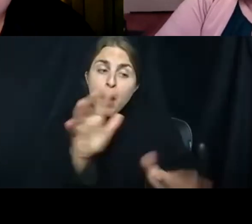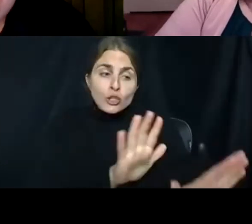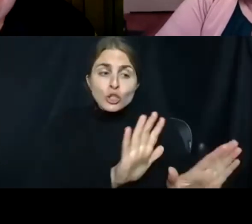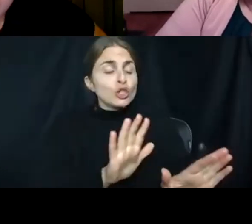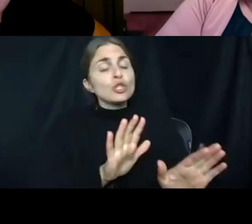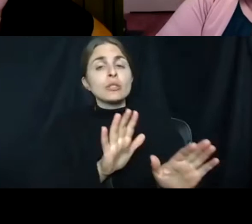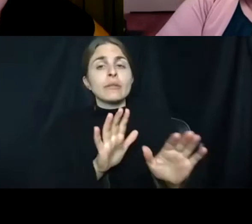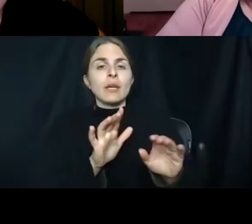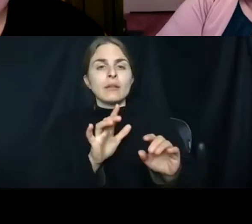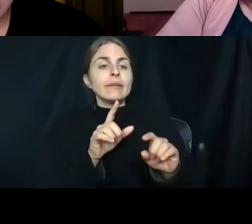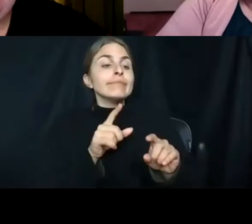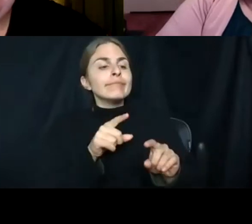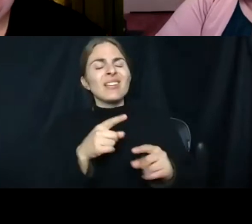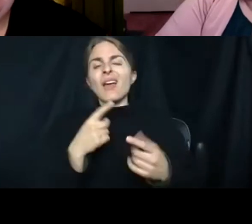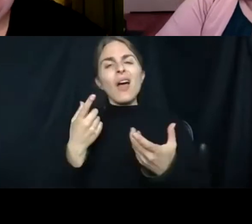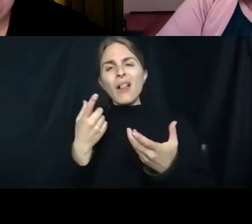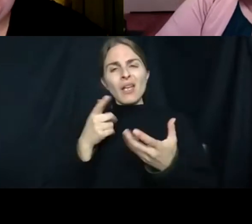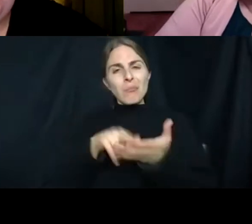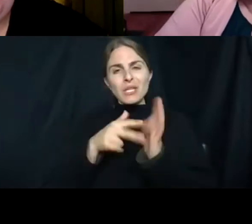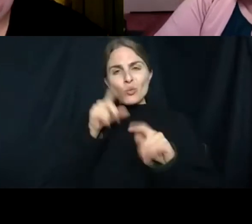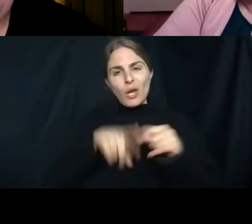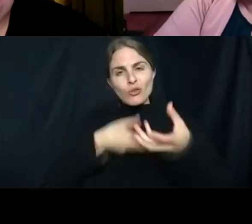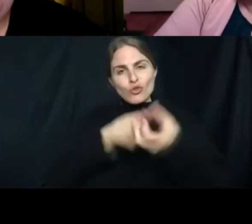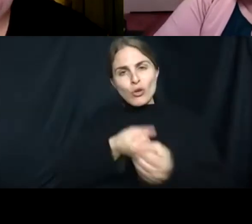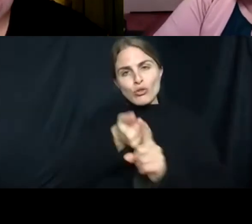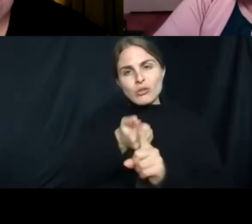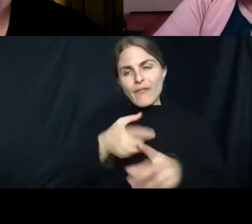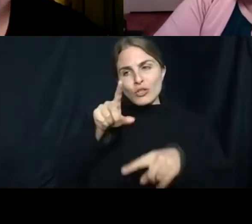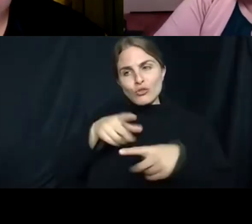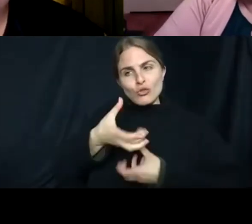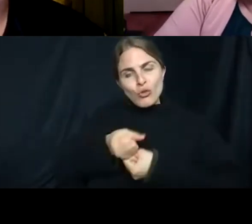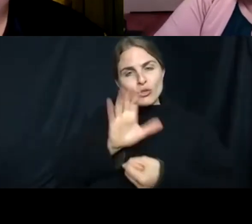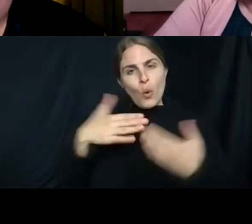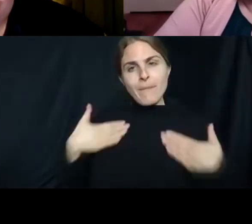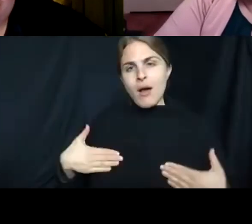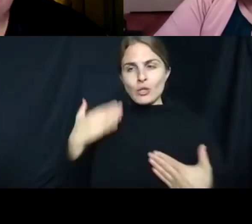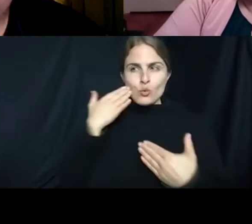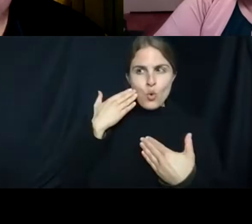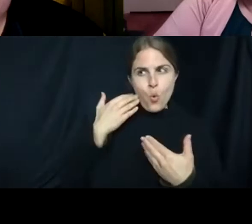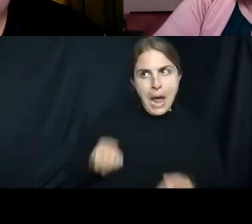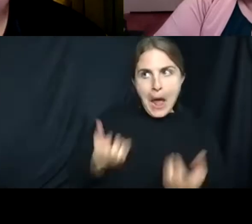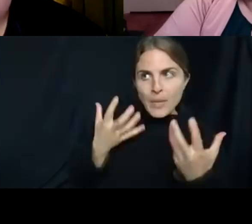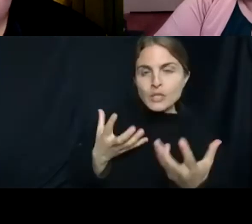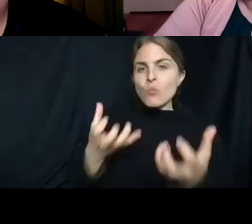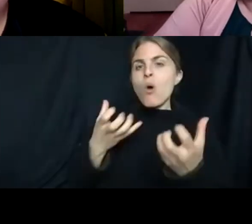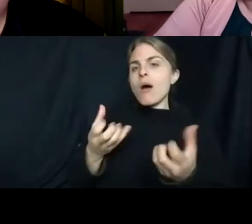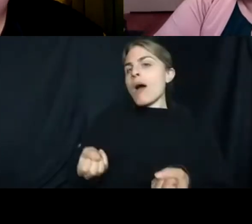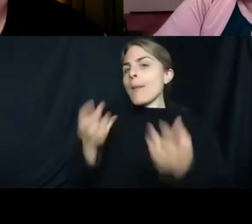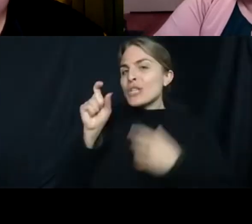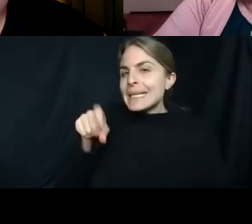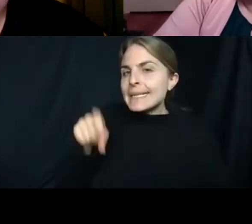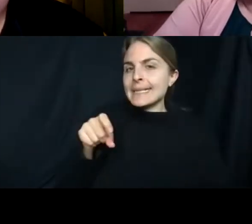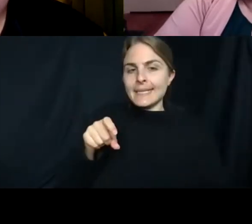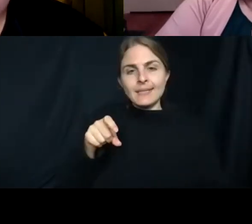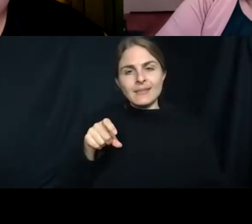that is you cannot trust yourself and your body to tell you what you need and how much of it that you need, you know, sort of to your